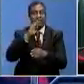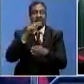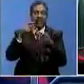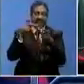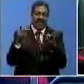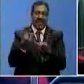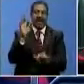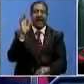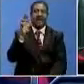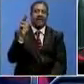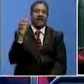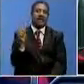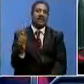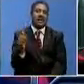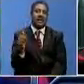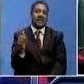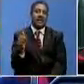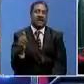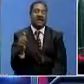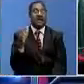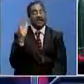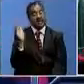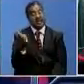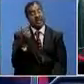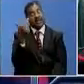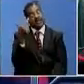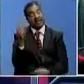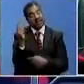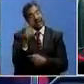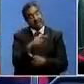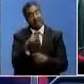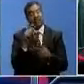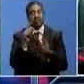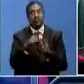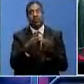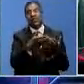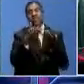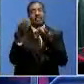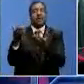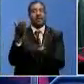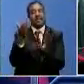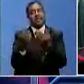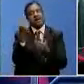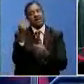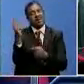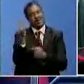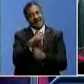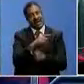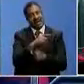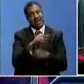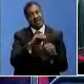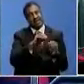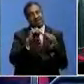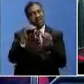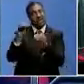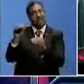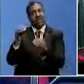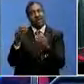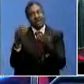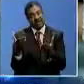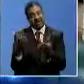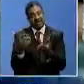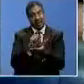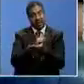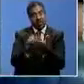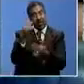take two, three days to deliver empty grain bags to Nundazi. Probably a day in transit. But I want to believe that by weekend